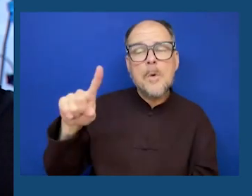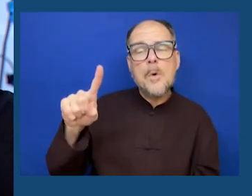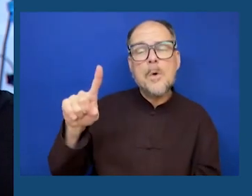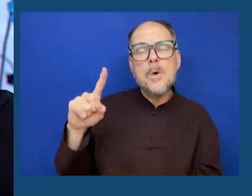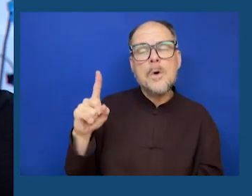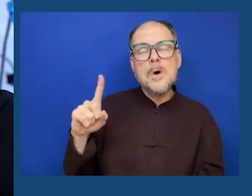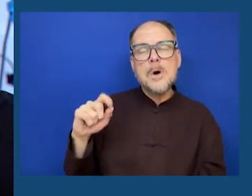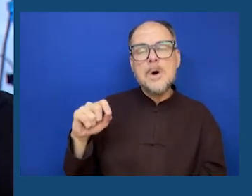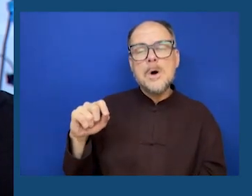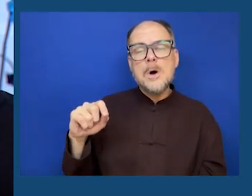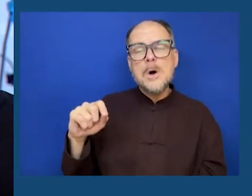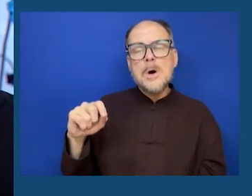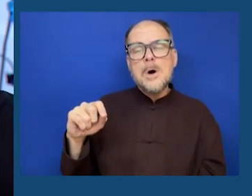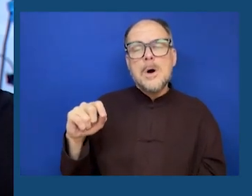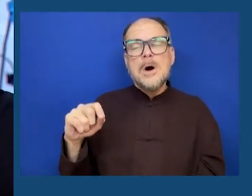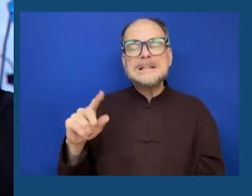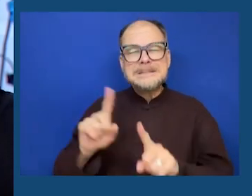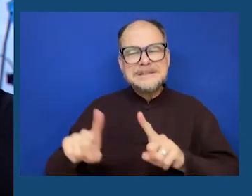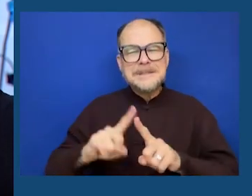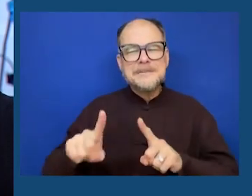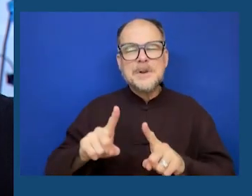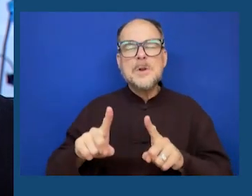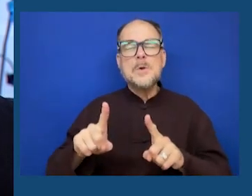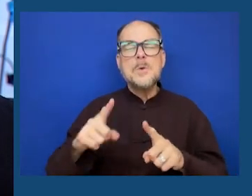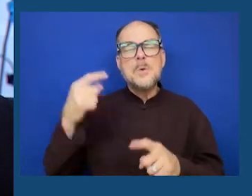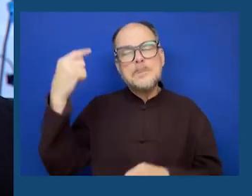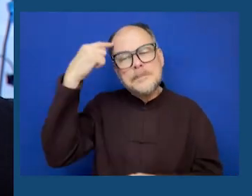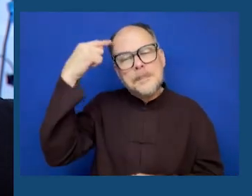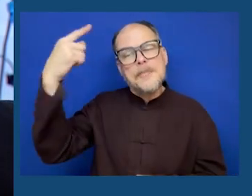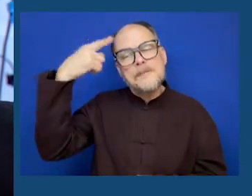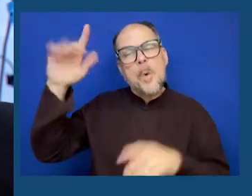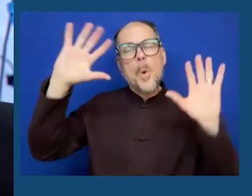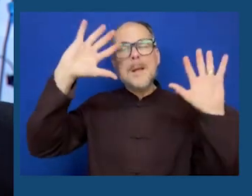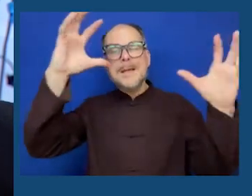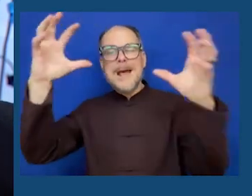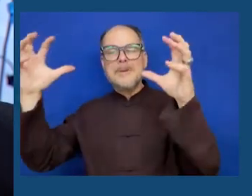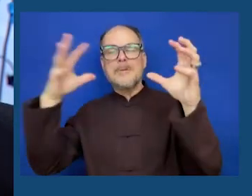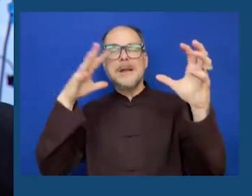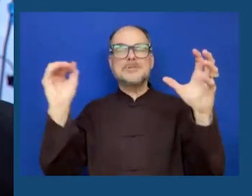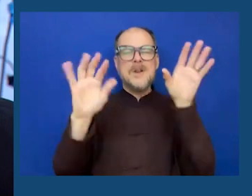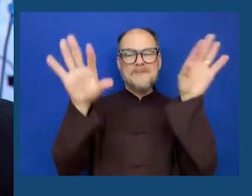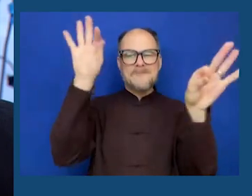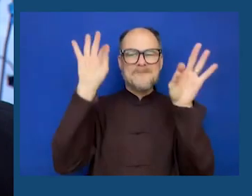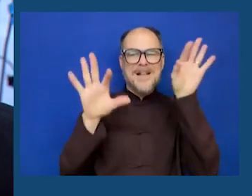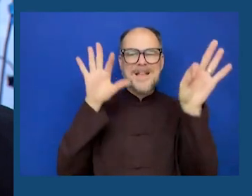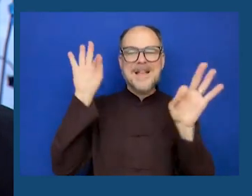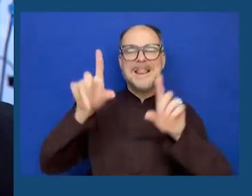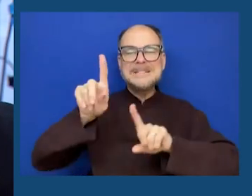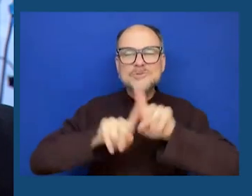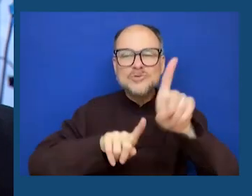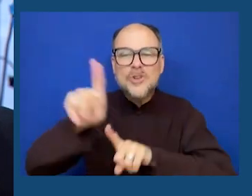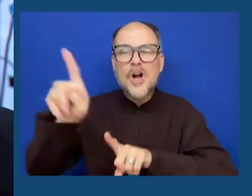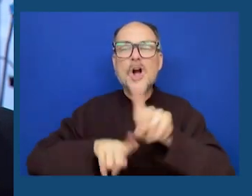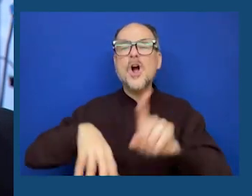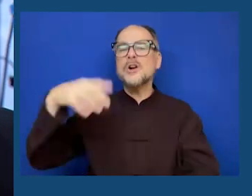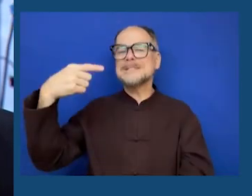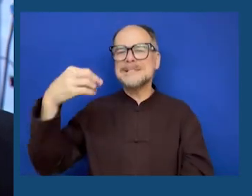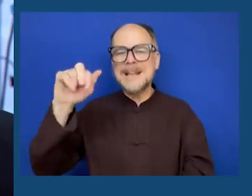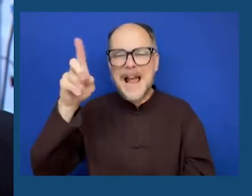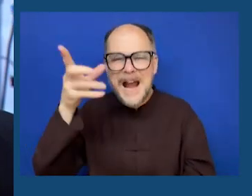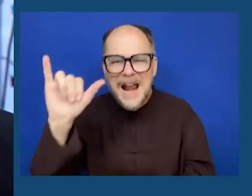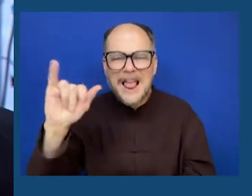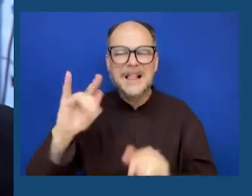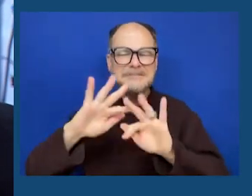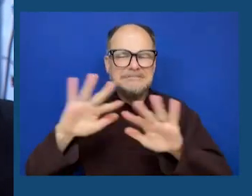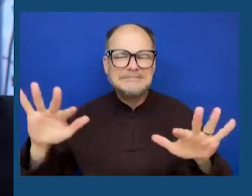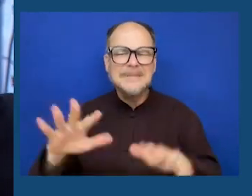revolutionizing categorization and distributions of galaxies in astrophysics. A critical application is medical